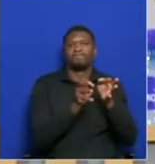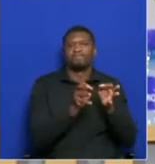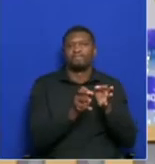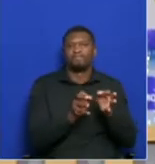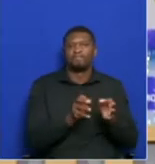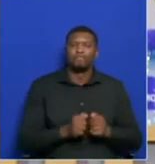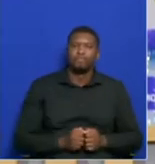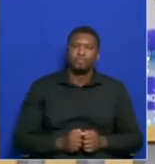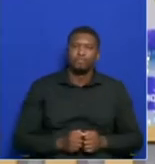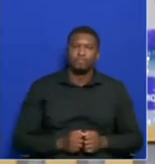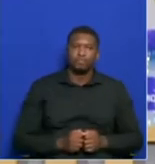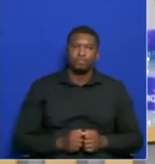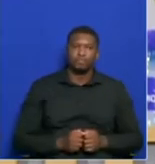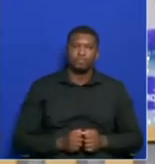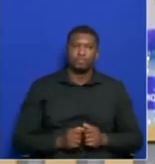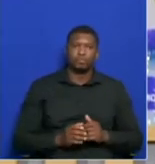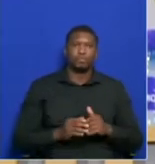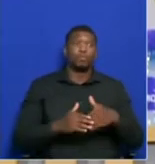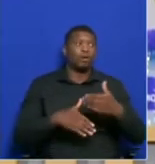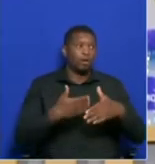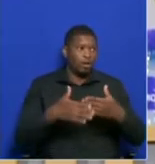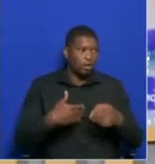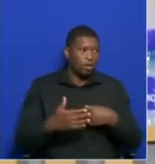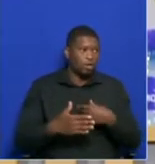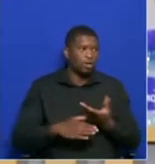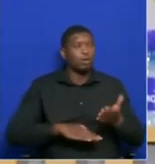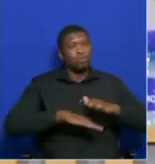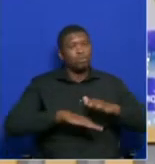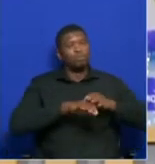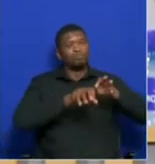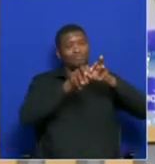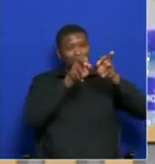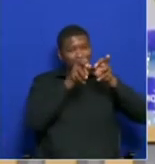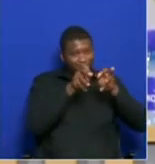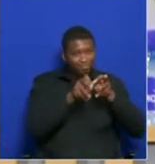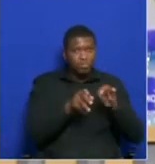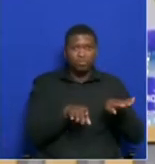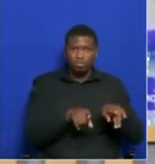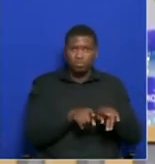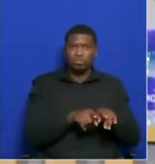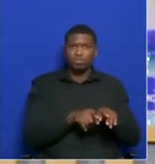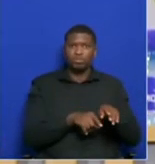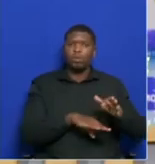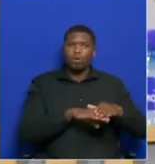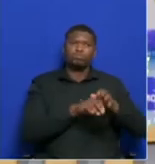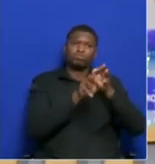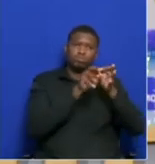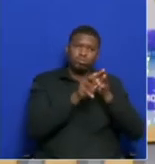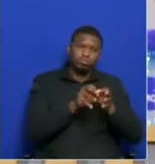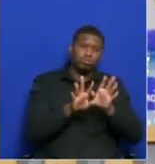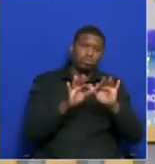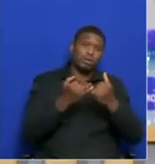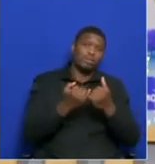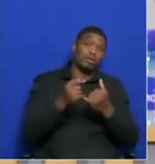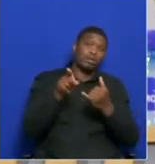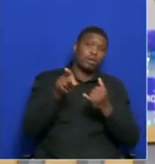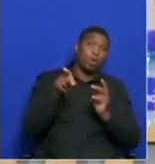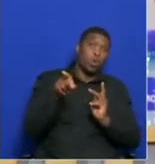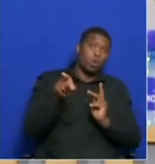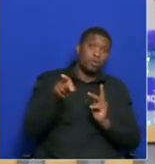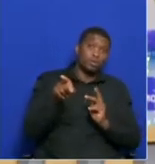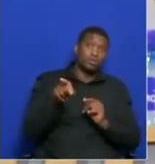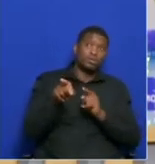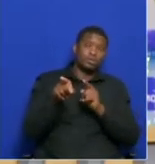I further explained to Commissioner Paul Hayes that Gubi Solutions ad hoc services were initiated by the Department